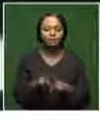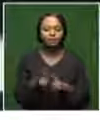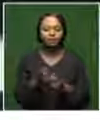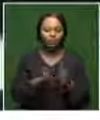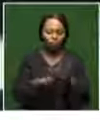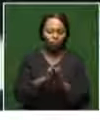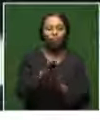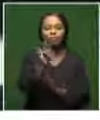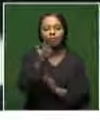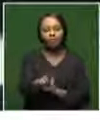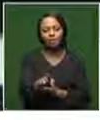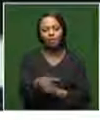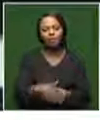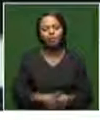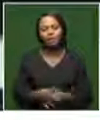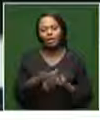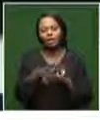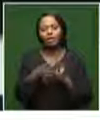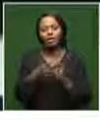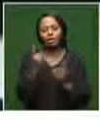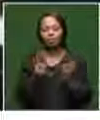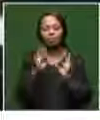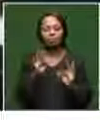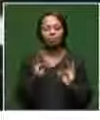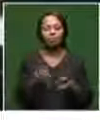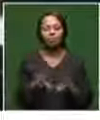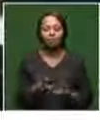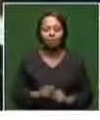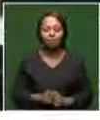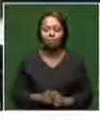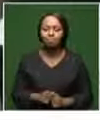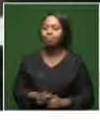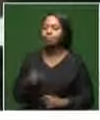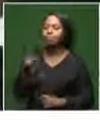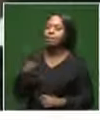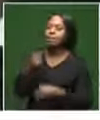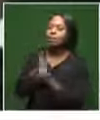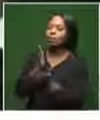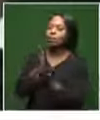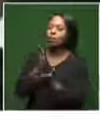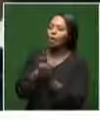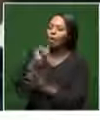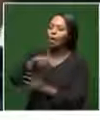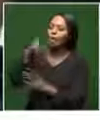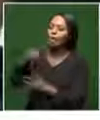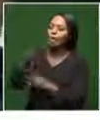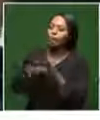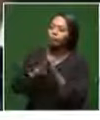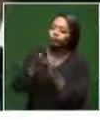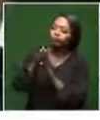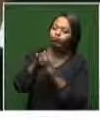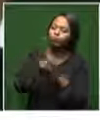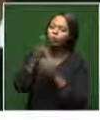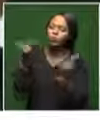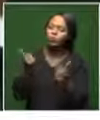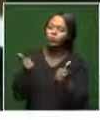and relate to each other in good ways. Okay. And how are you making sure that this app grows and reaches as many people